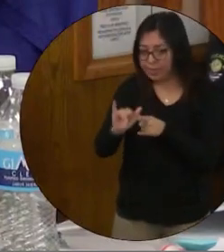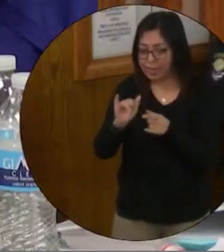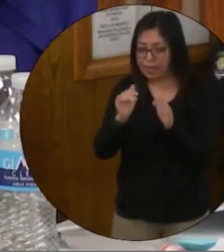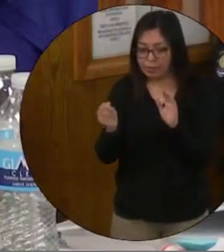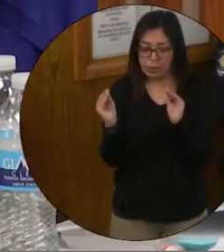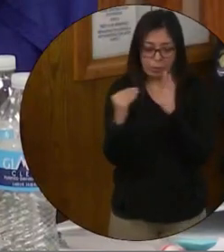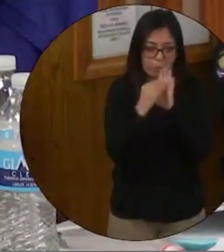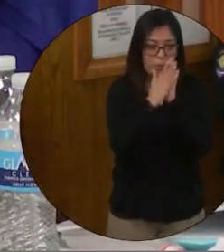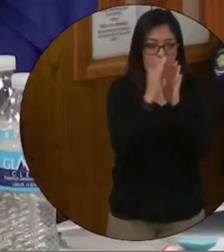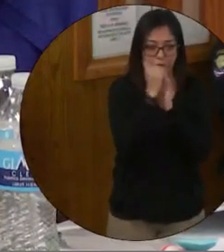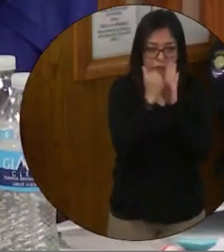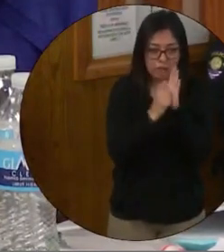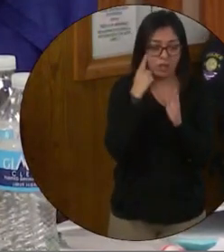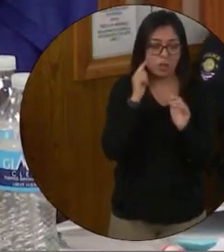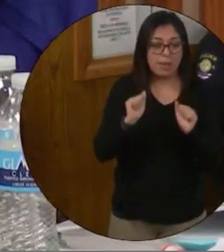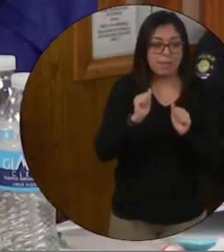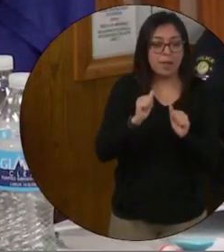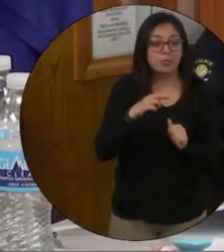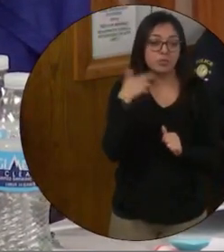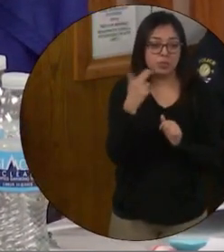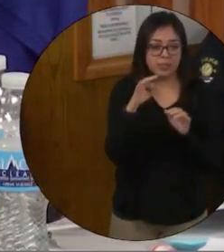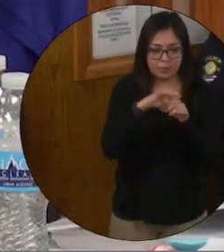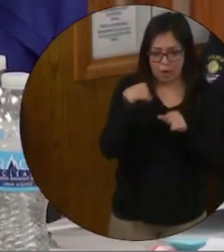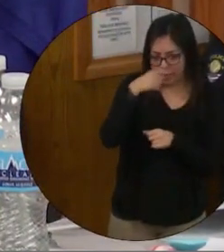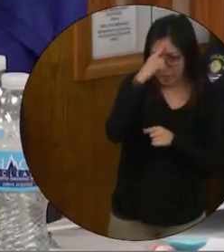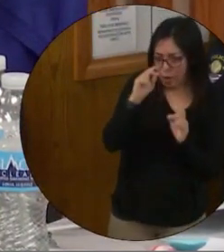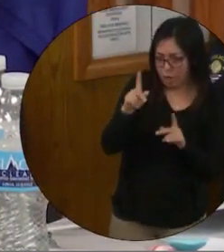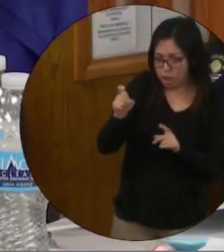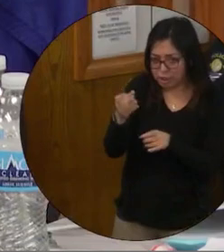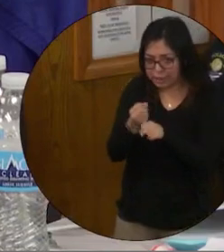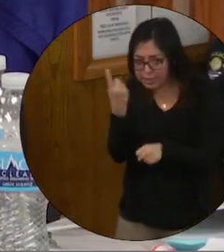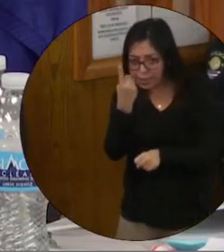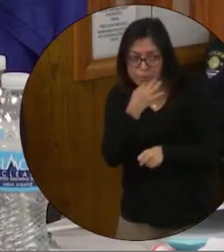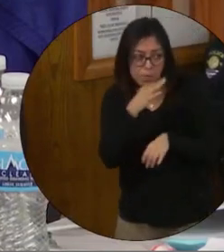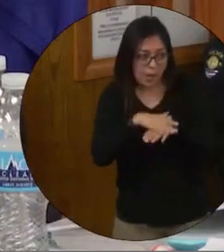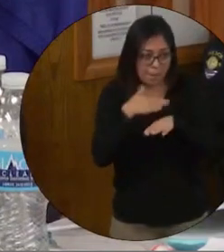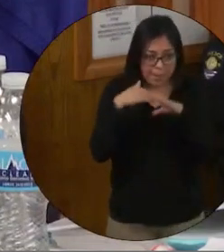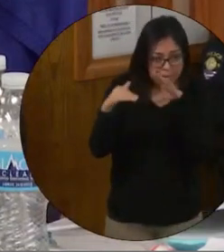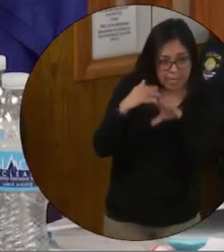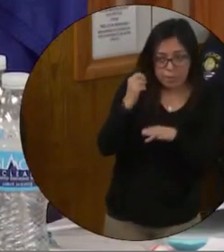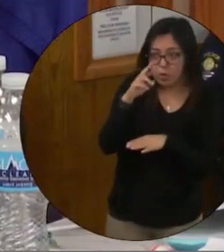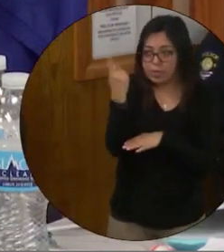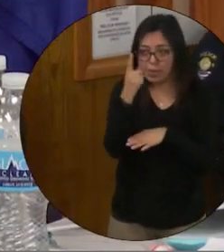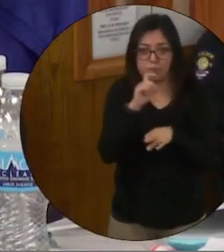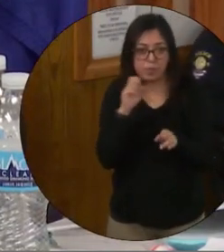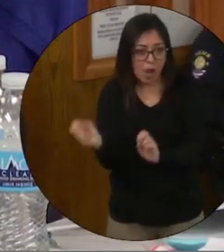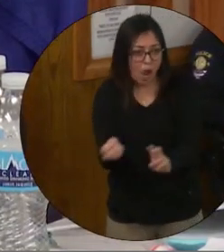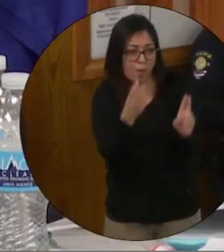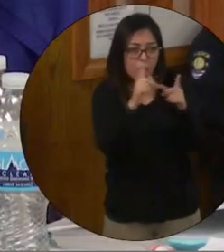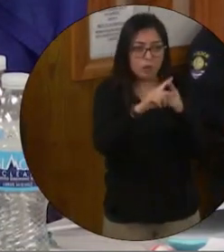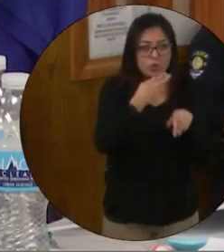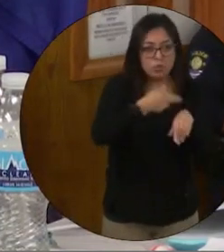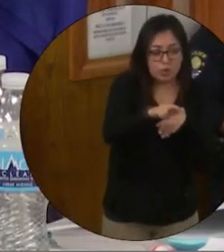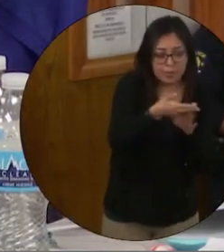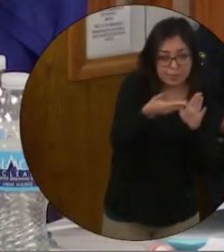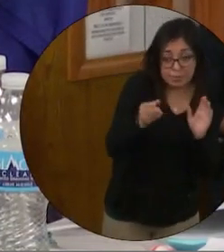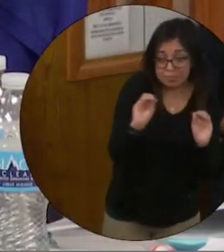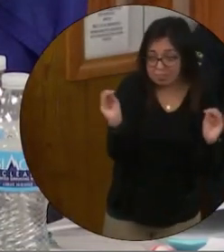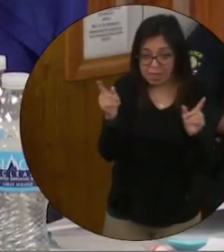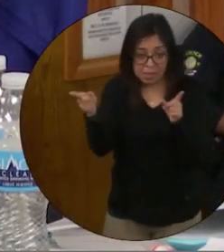to possibly rescind the vote, I thought, okay, I should be getting something in my email, or something should be uploaded to reference material. Neither one